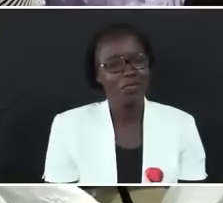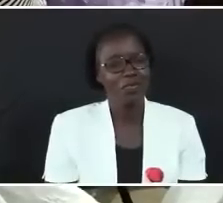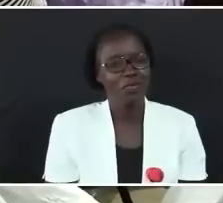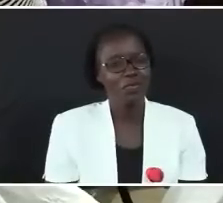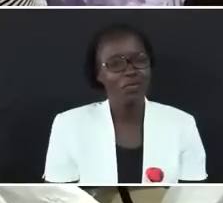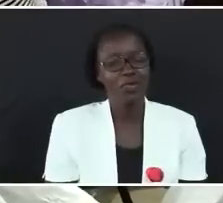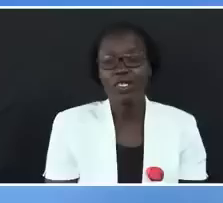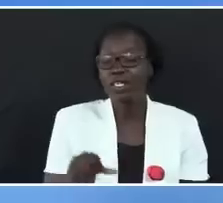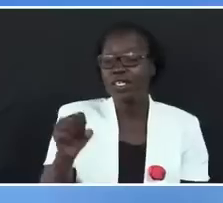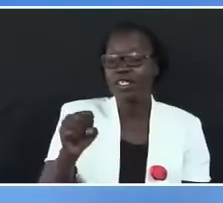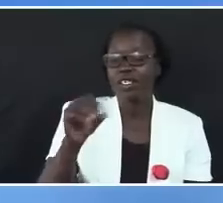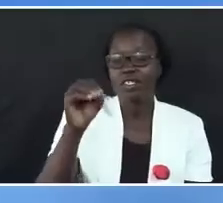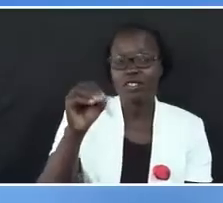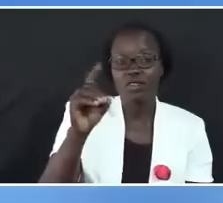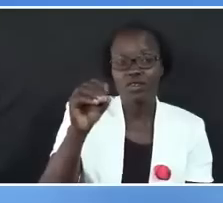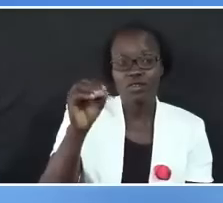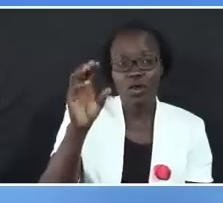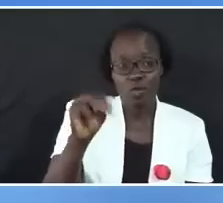Sodom was burning.